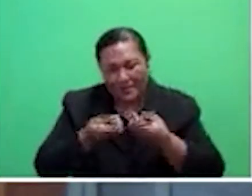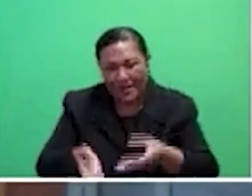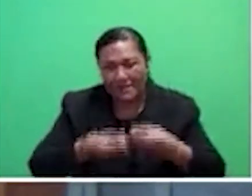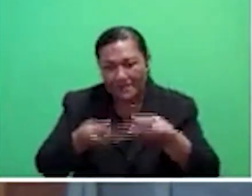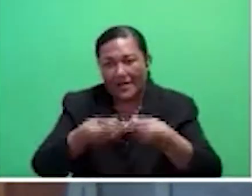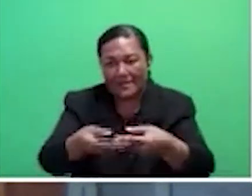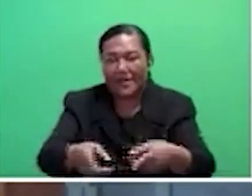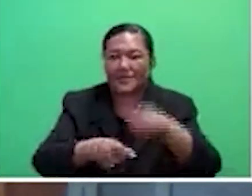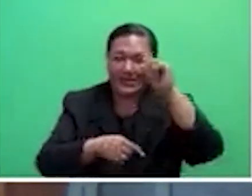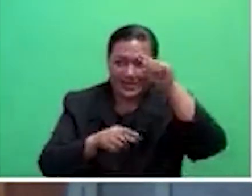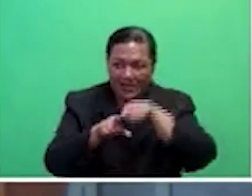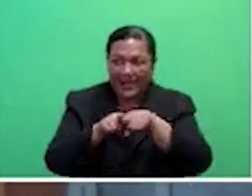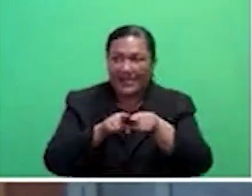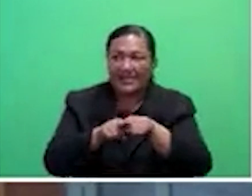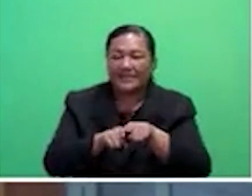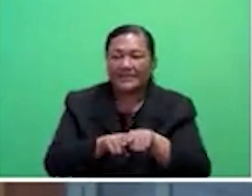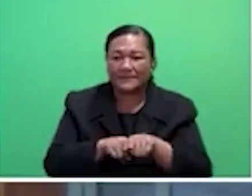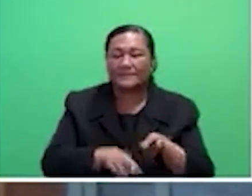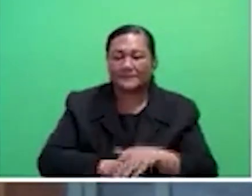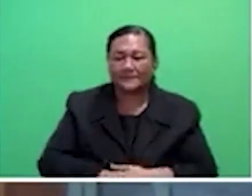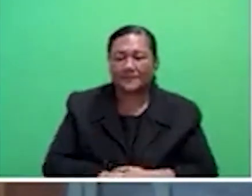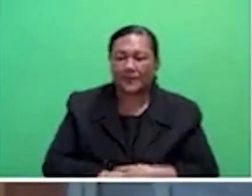group, and there are scars we carry.